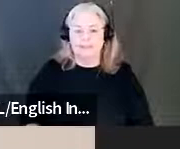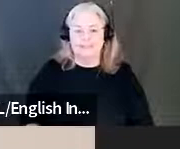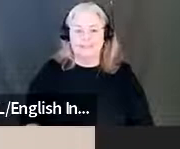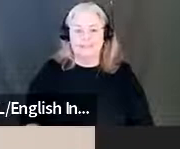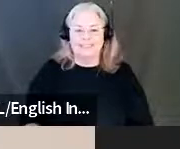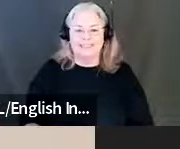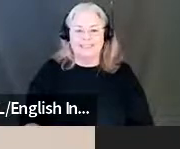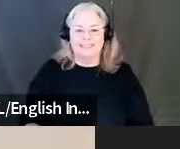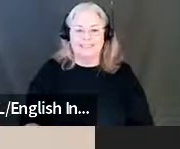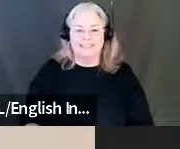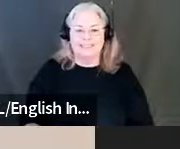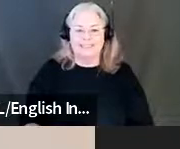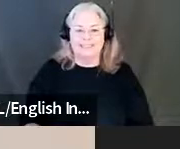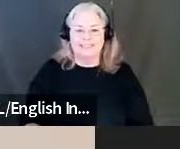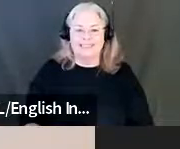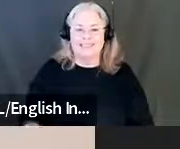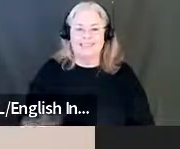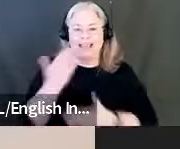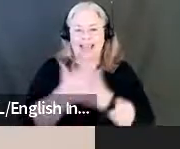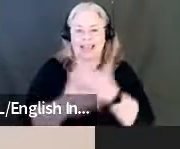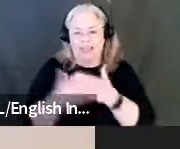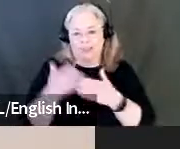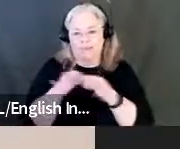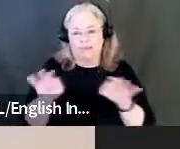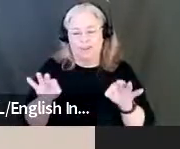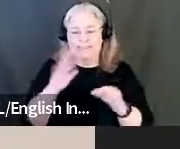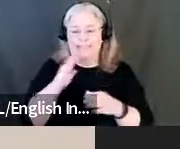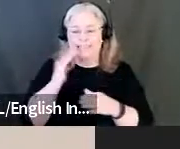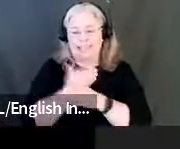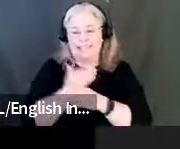Mm-hmm. There you have it. Hands-free sandwich holder.